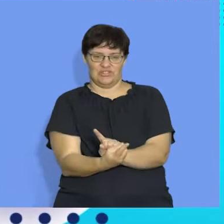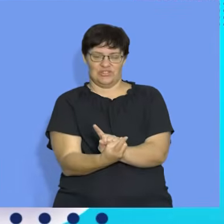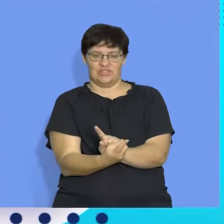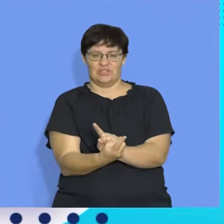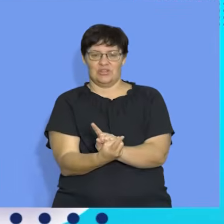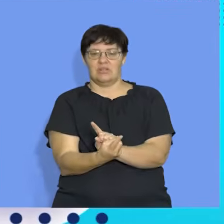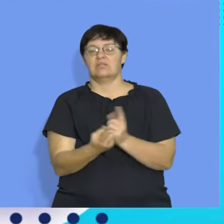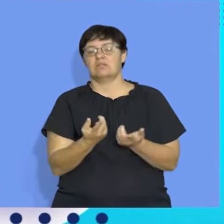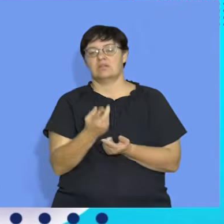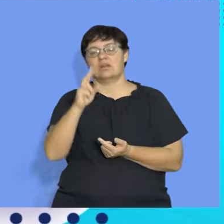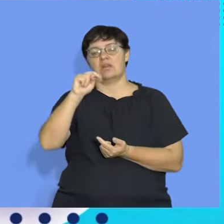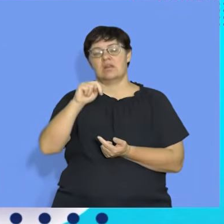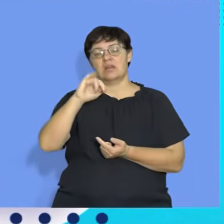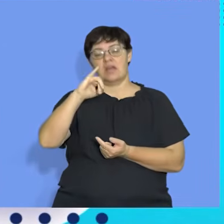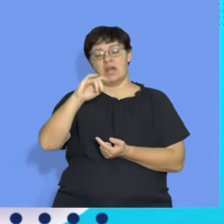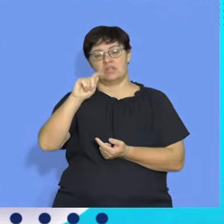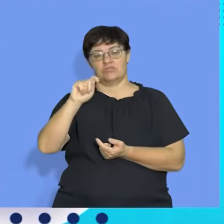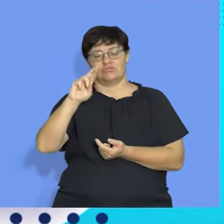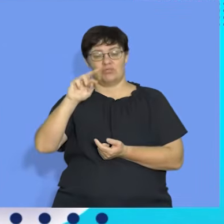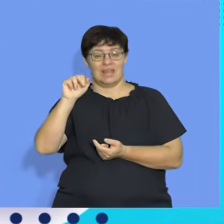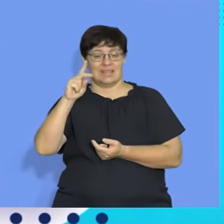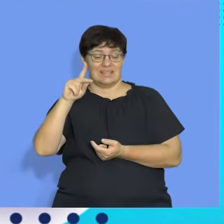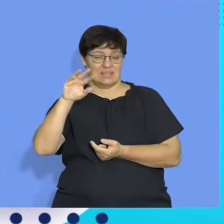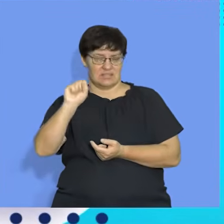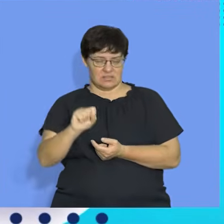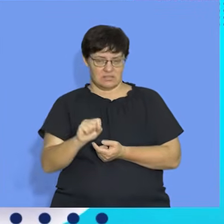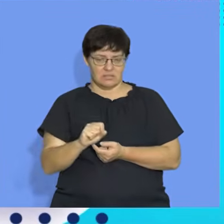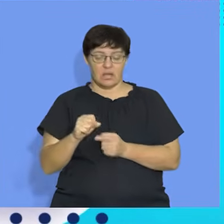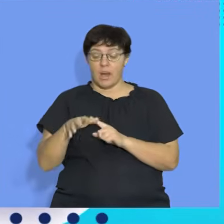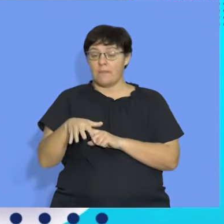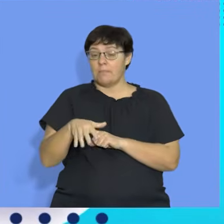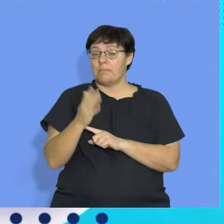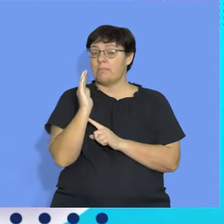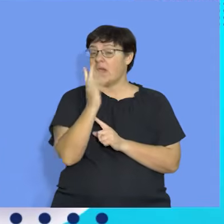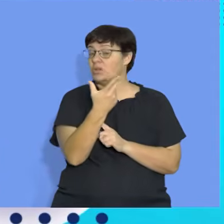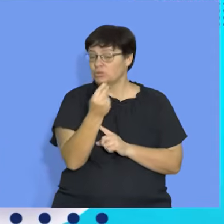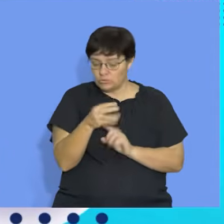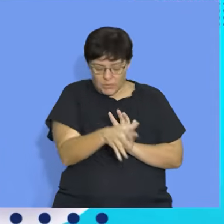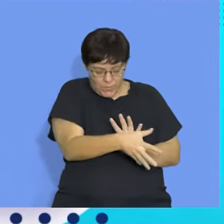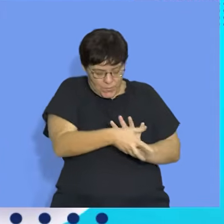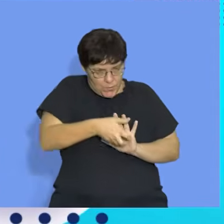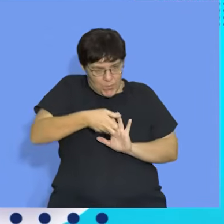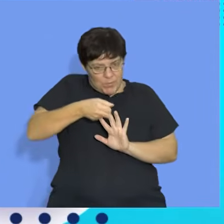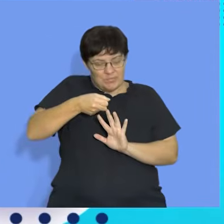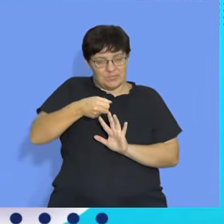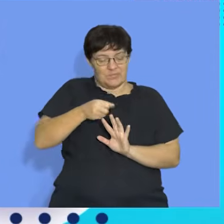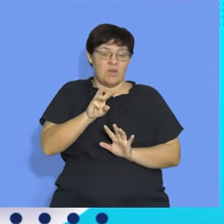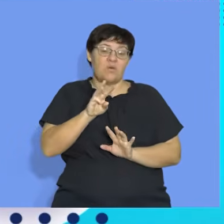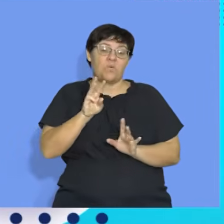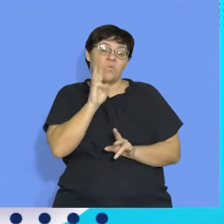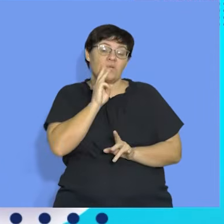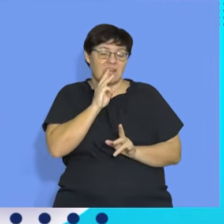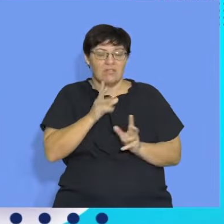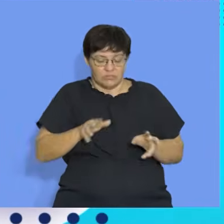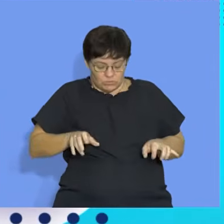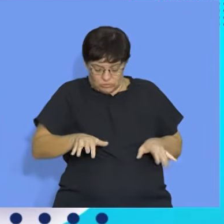called nitrates. And what can the plants do? They can absorb those nitrates in the water, in their roots. And